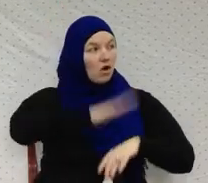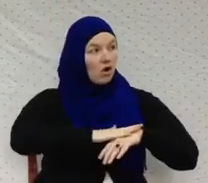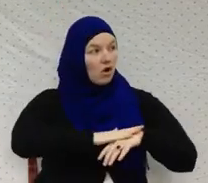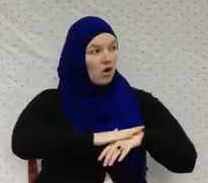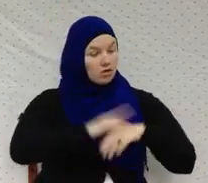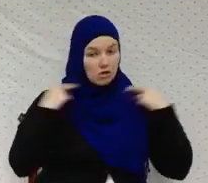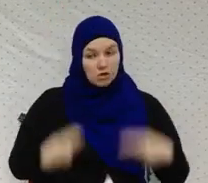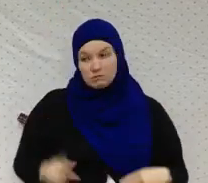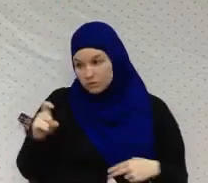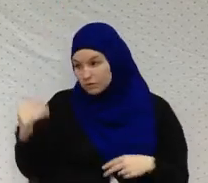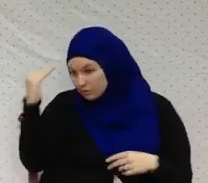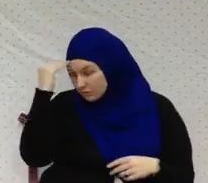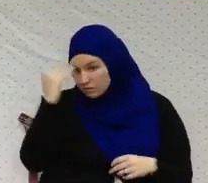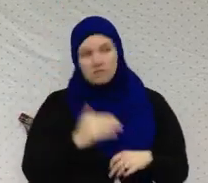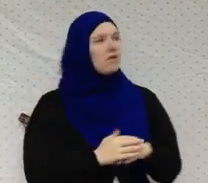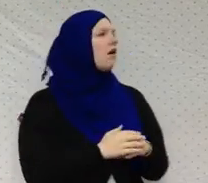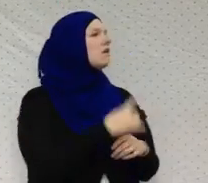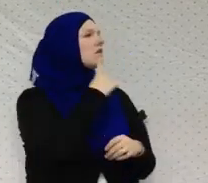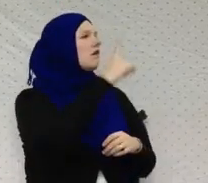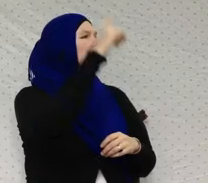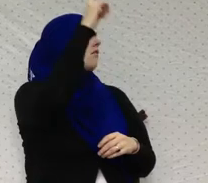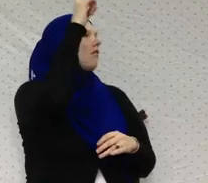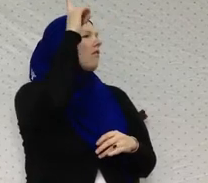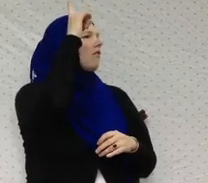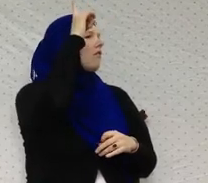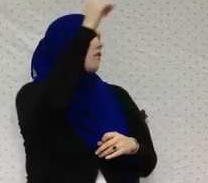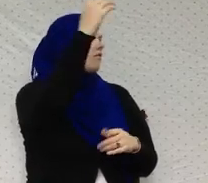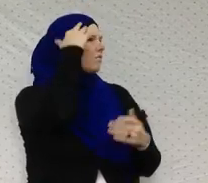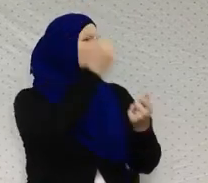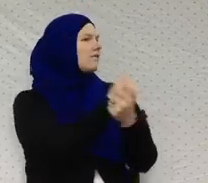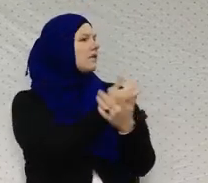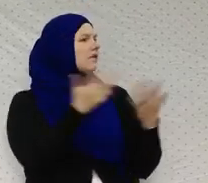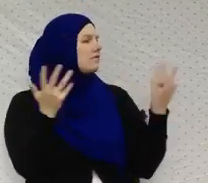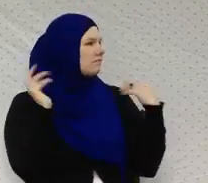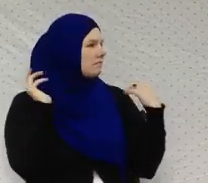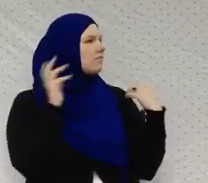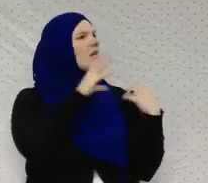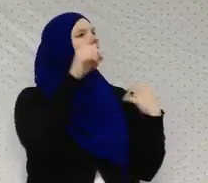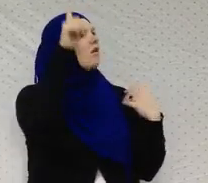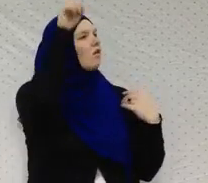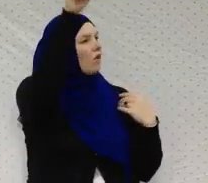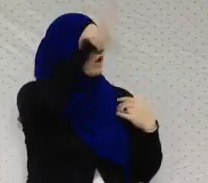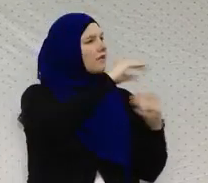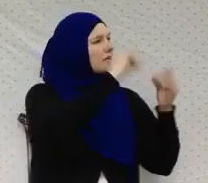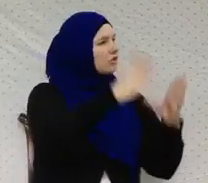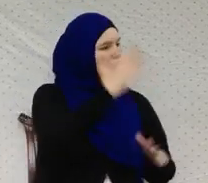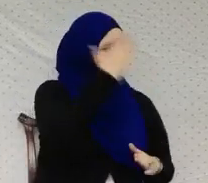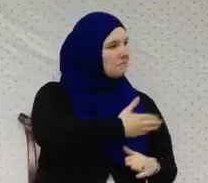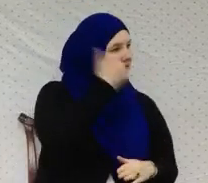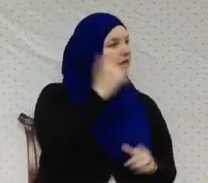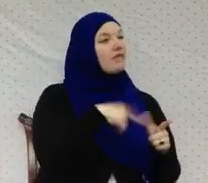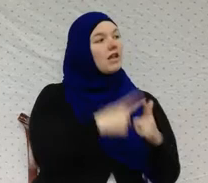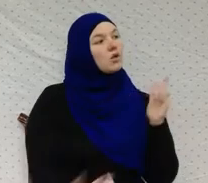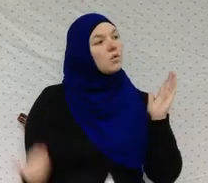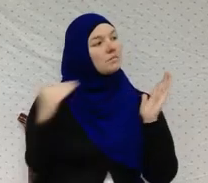Allah is on one of us? And he says, Allah wa rasuluhu a'lam. Allah and His Messenger